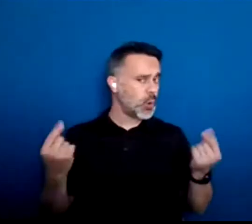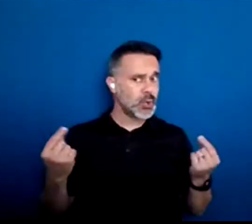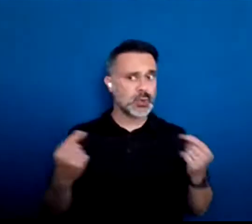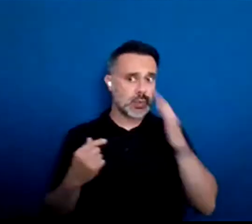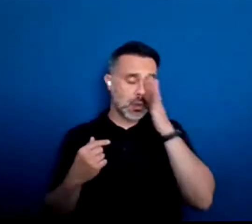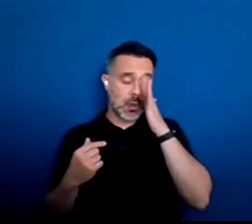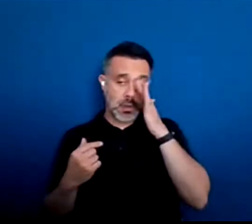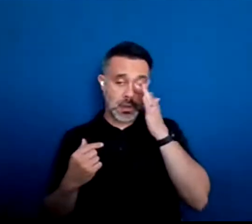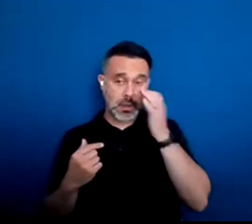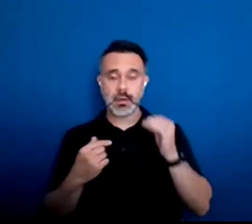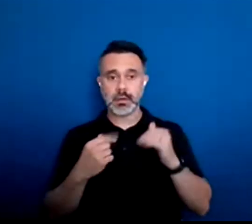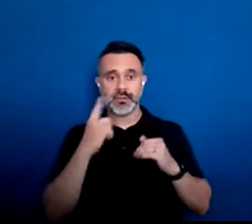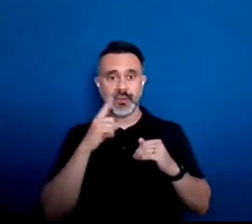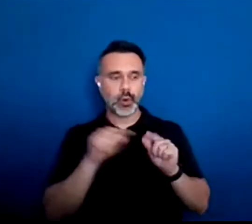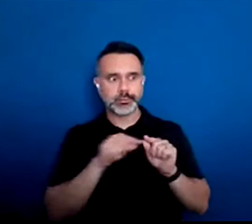in each situation.